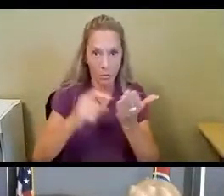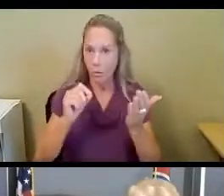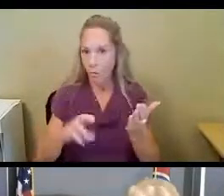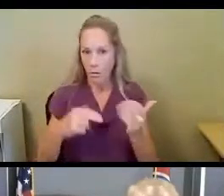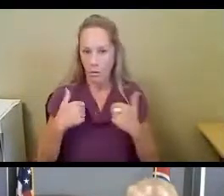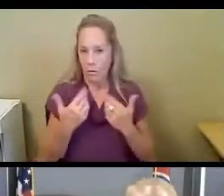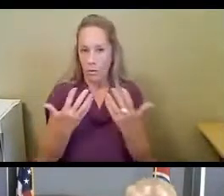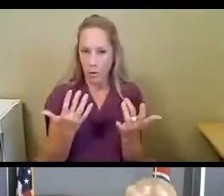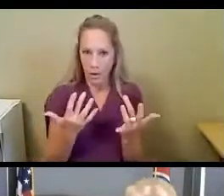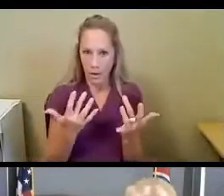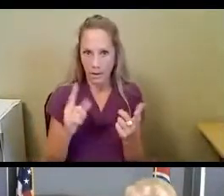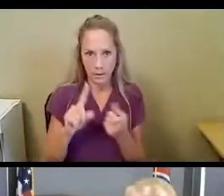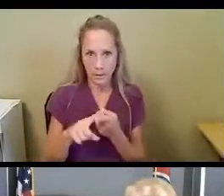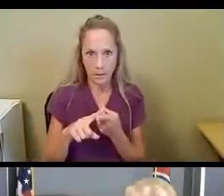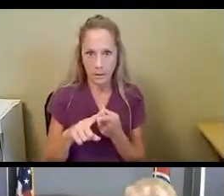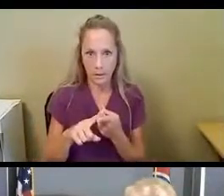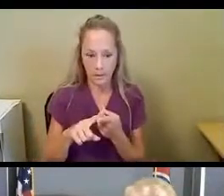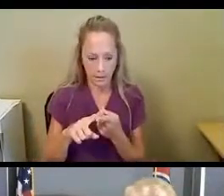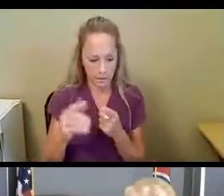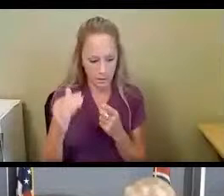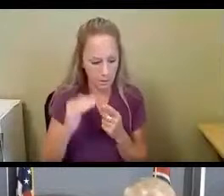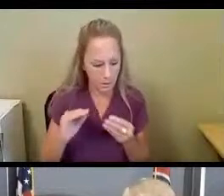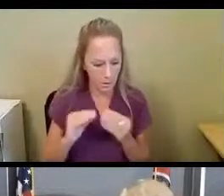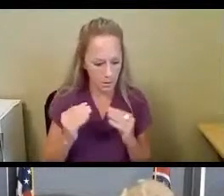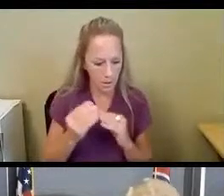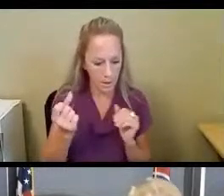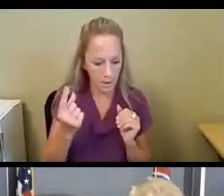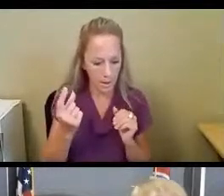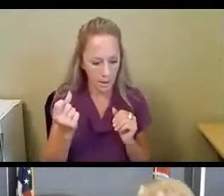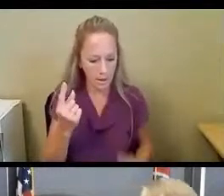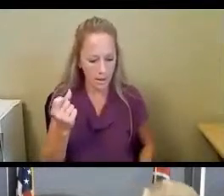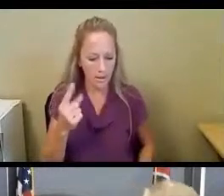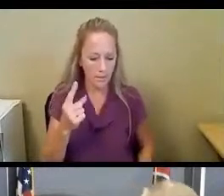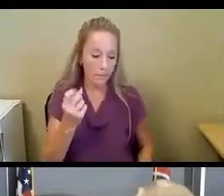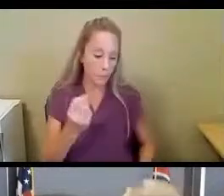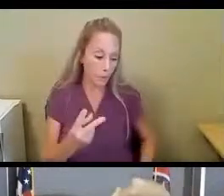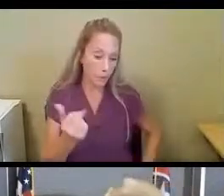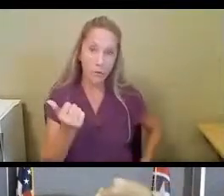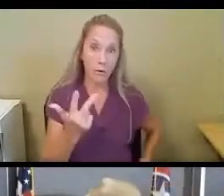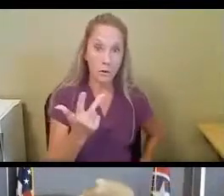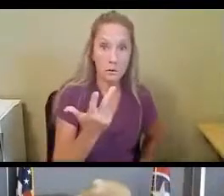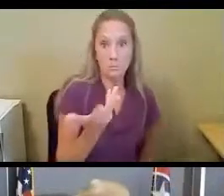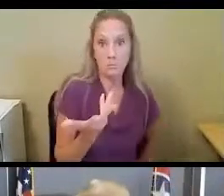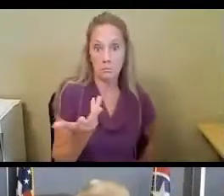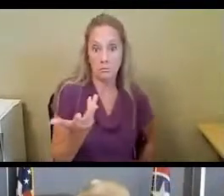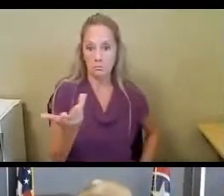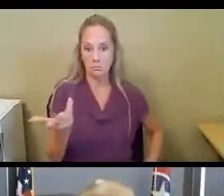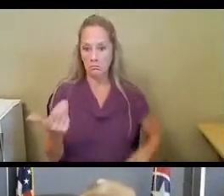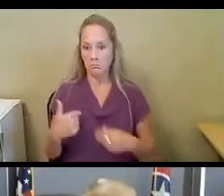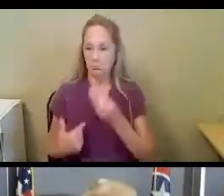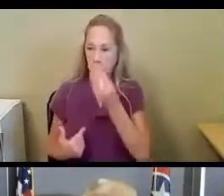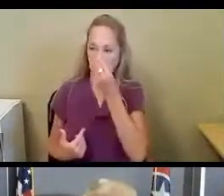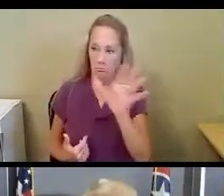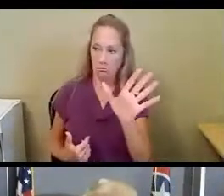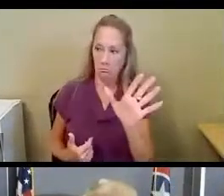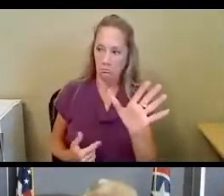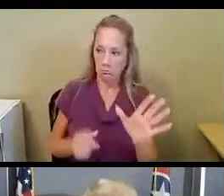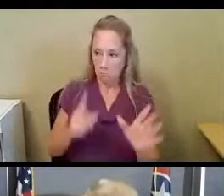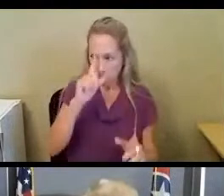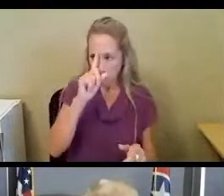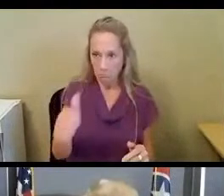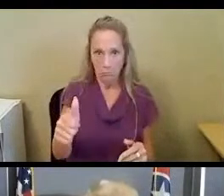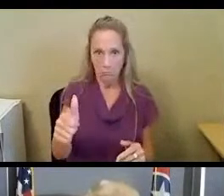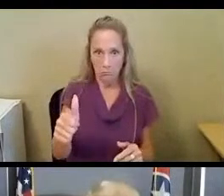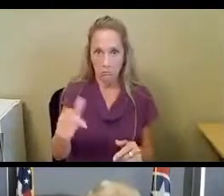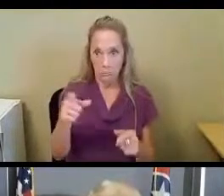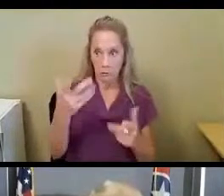we get into either item 11 or 12 or 13? I don't really care. It's up to you. But